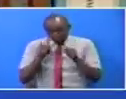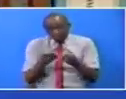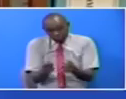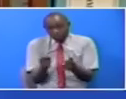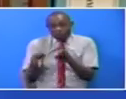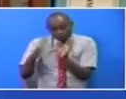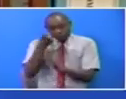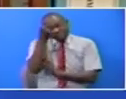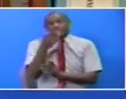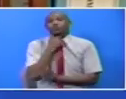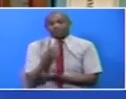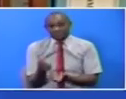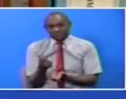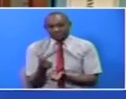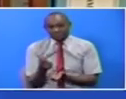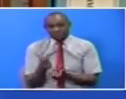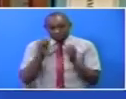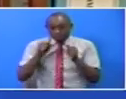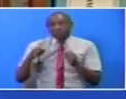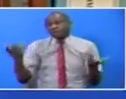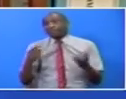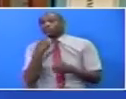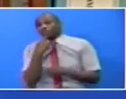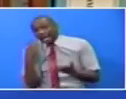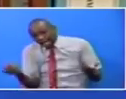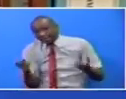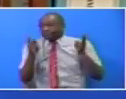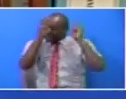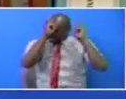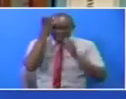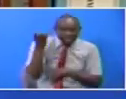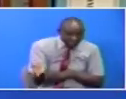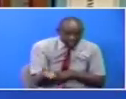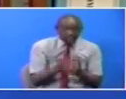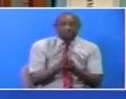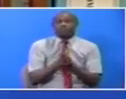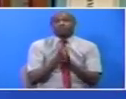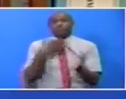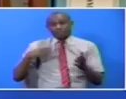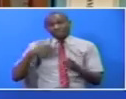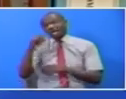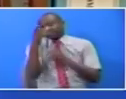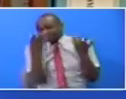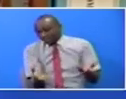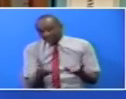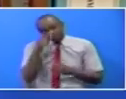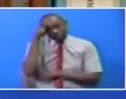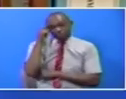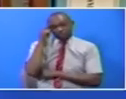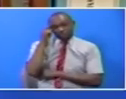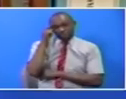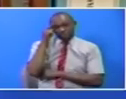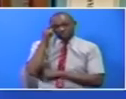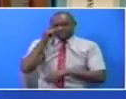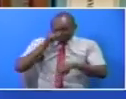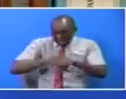the opportunities in Kwale. And we do the same in Turkana, we do the same in Kakamega, we do the same in Garissa, because